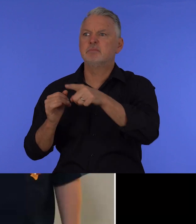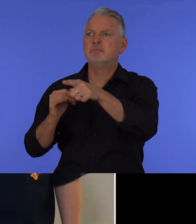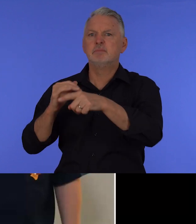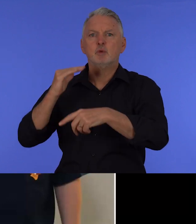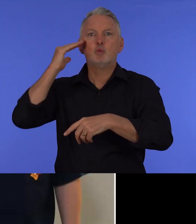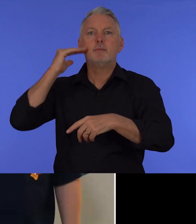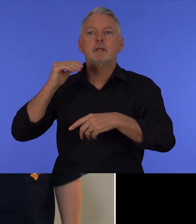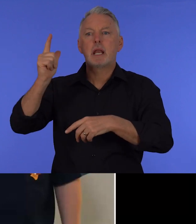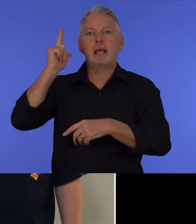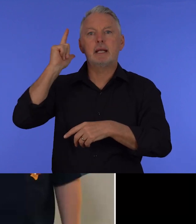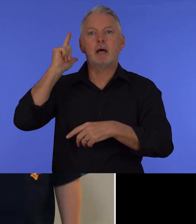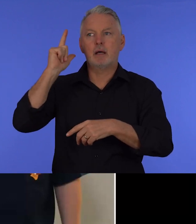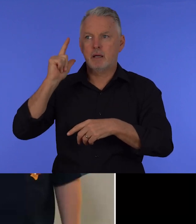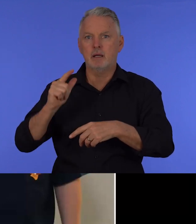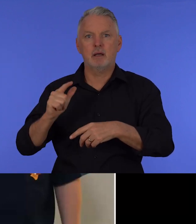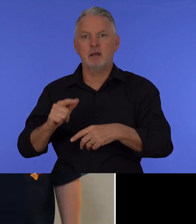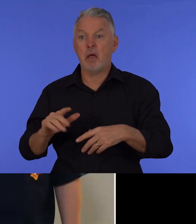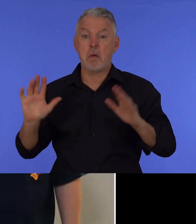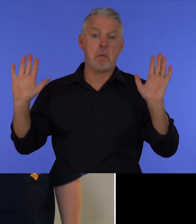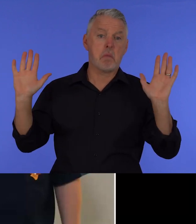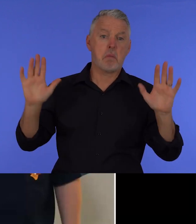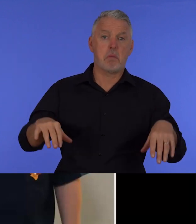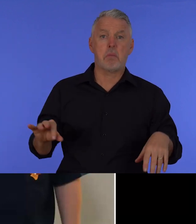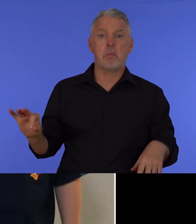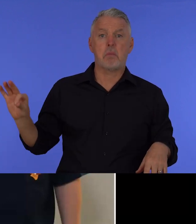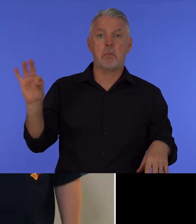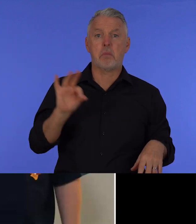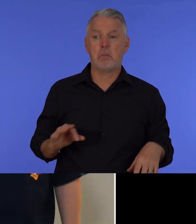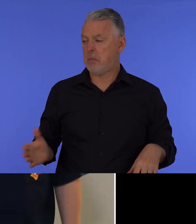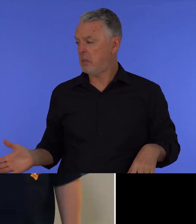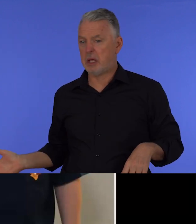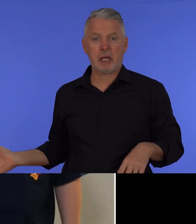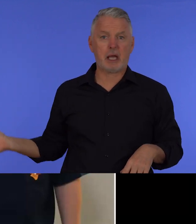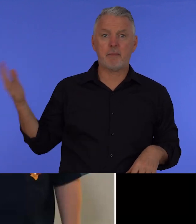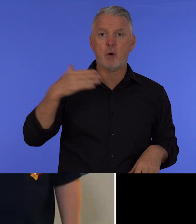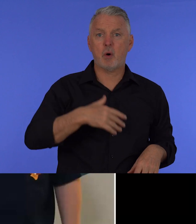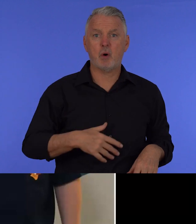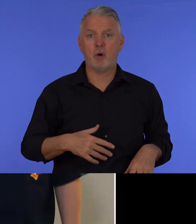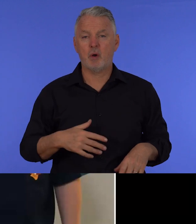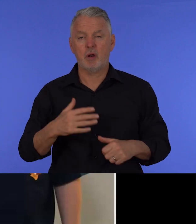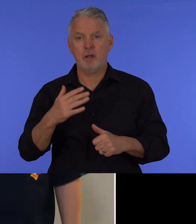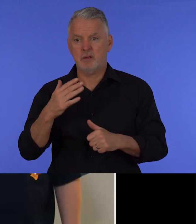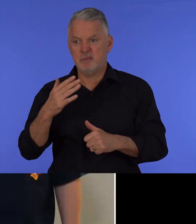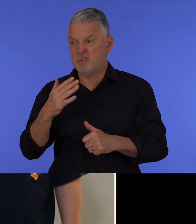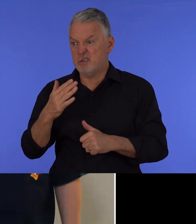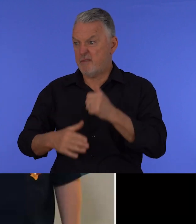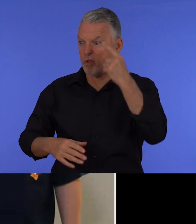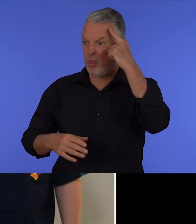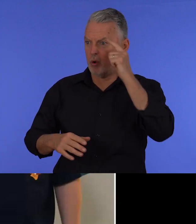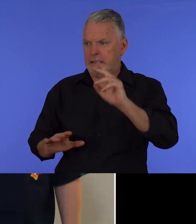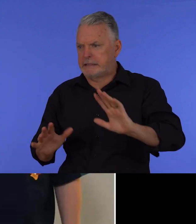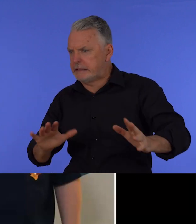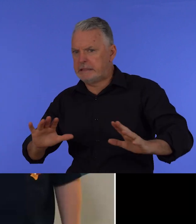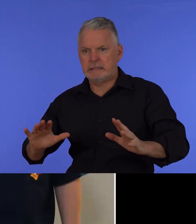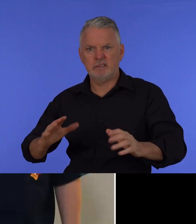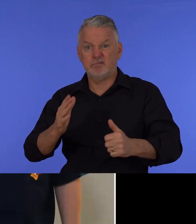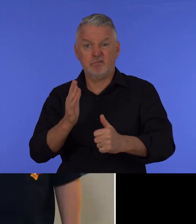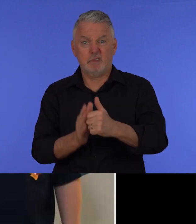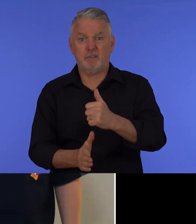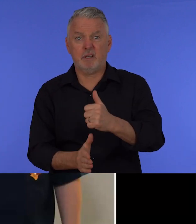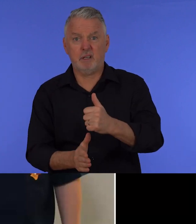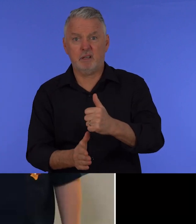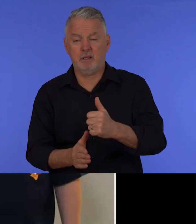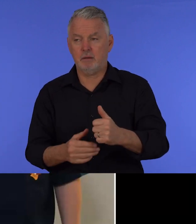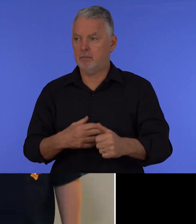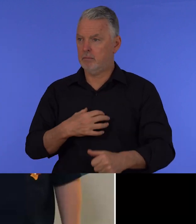was very pleased to find her so welcoming. She didn't really bat an eyelid with looking at having